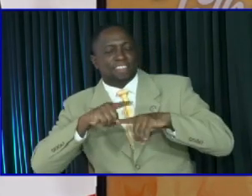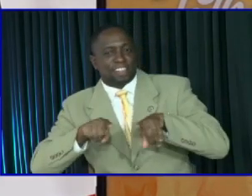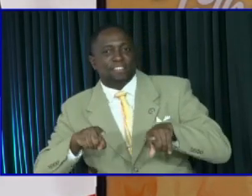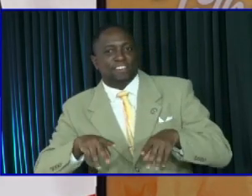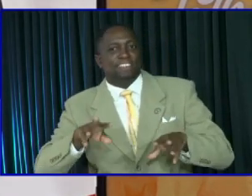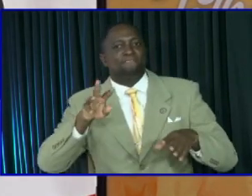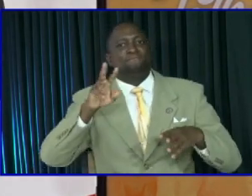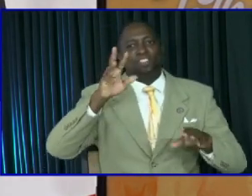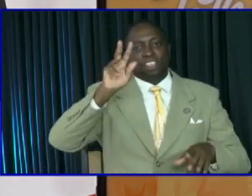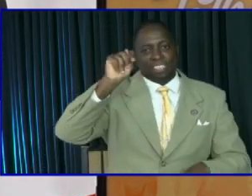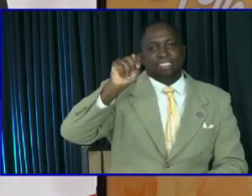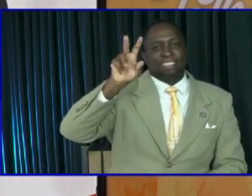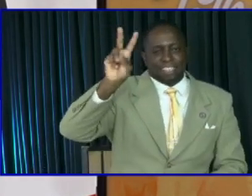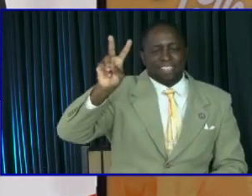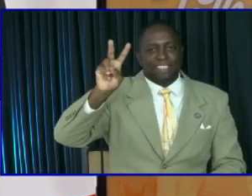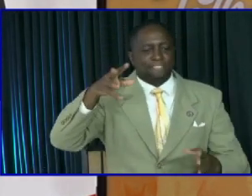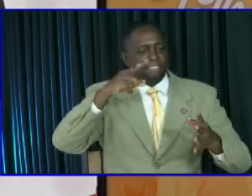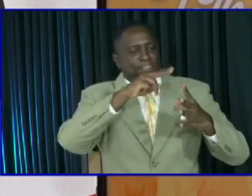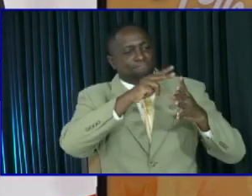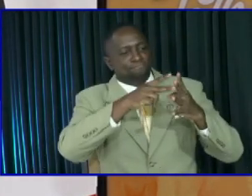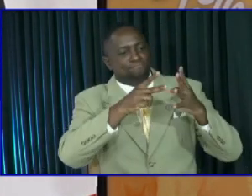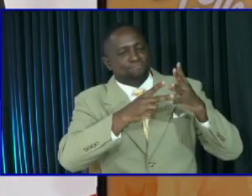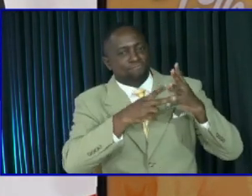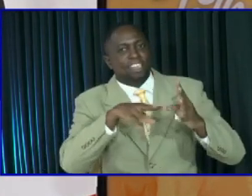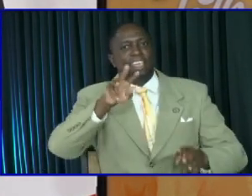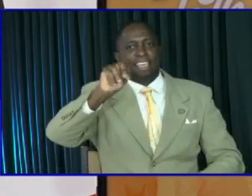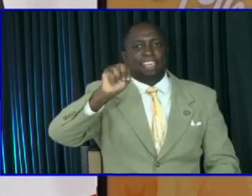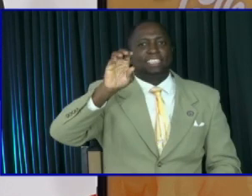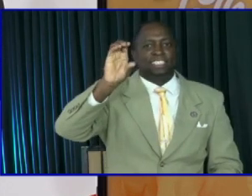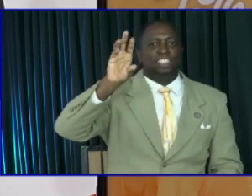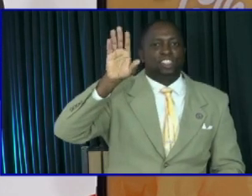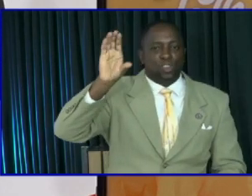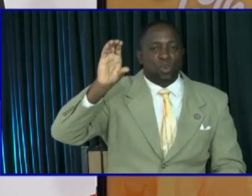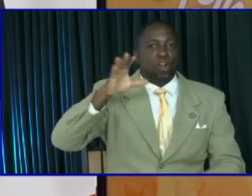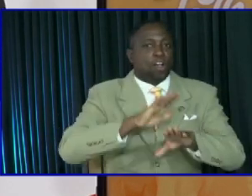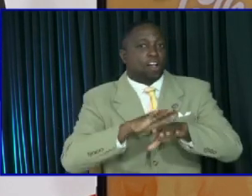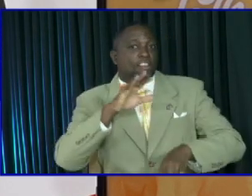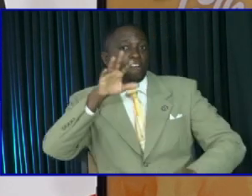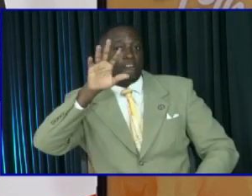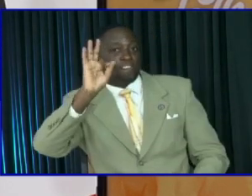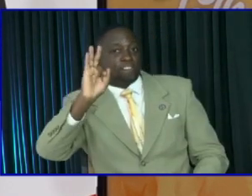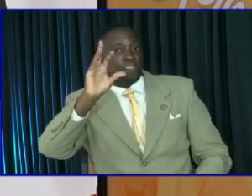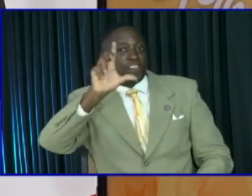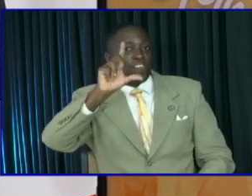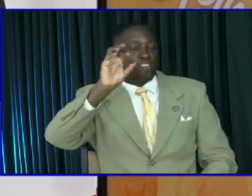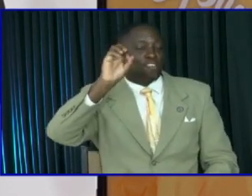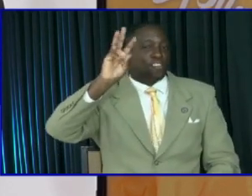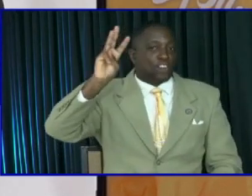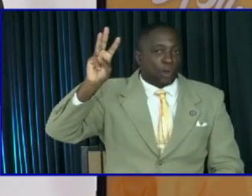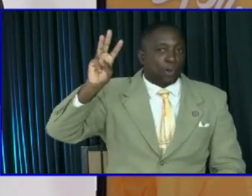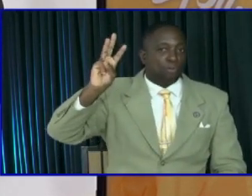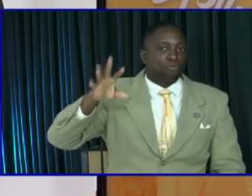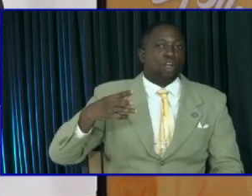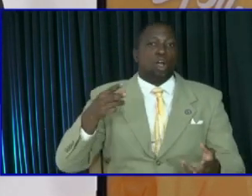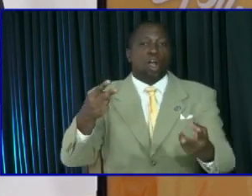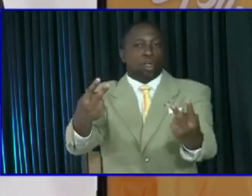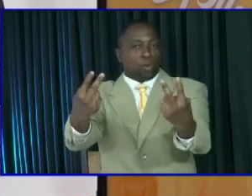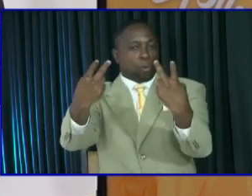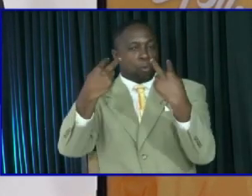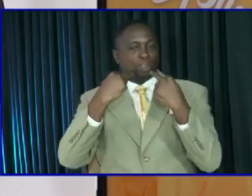To those on NCU Television via Flow Television Network Channel 188 and 617. To those who are watching us